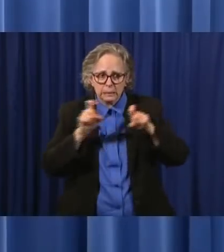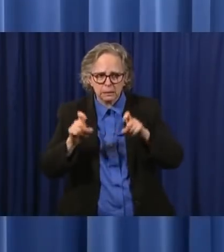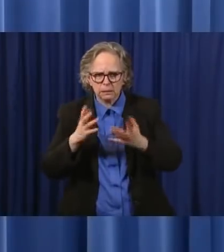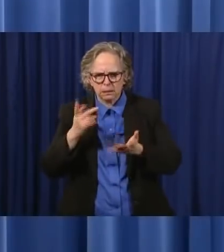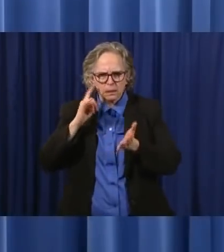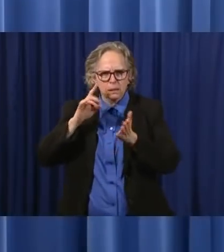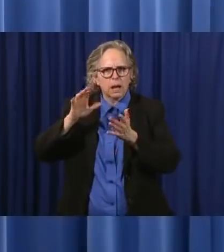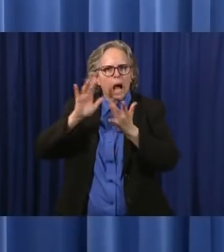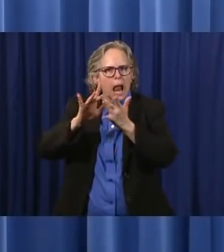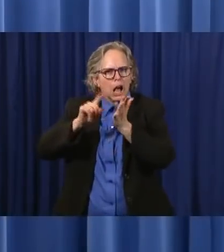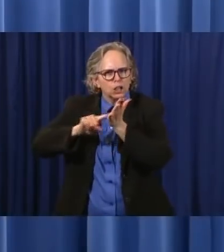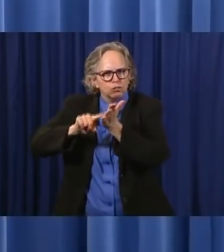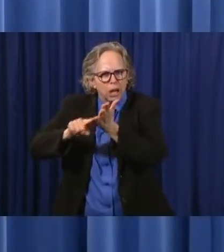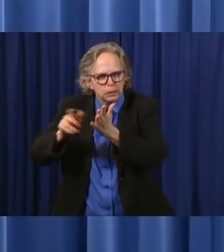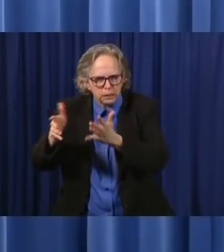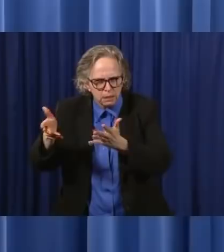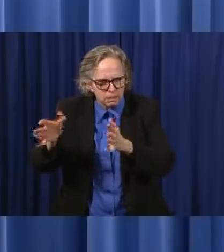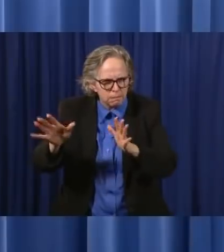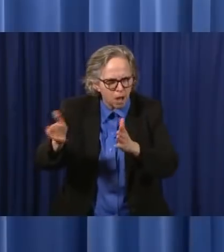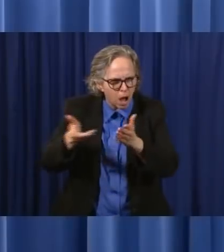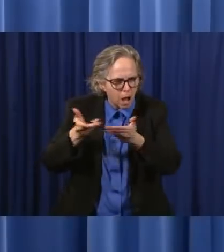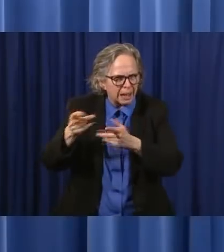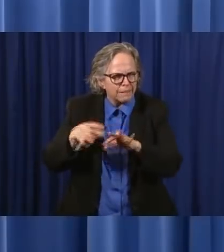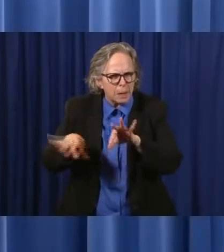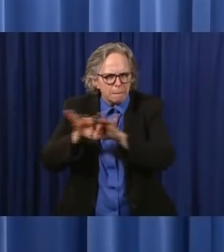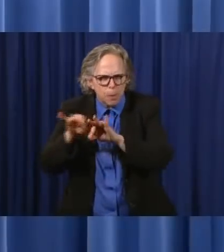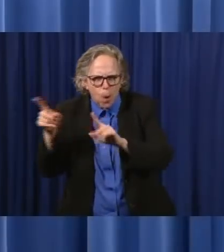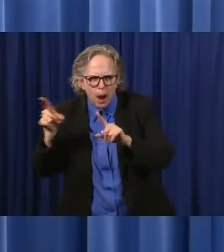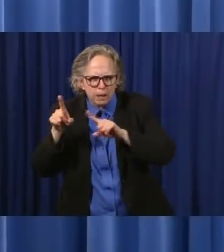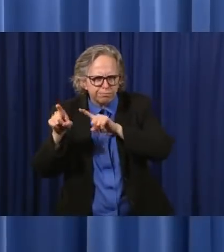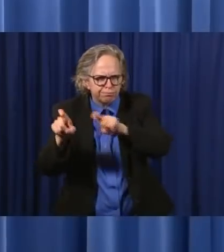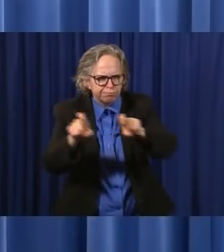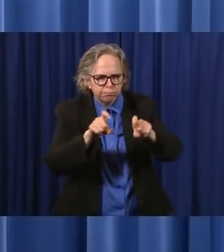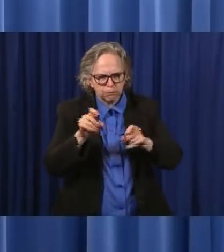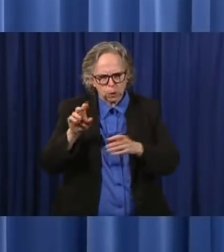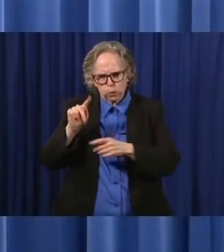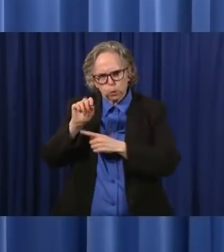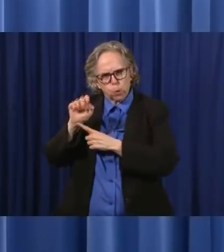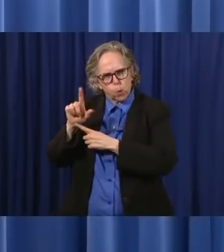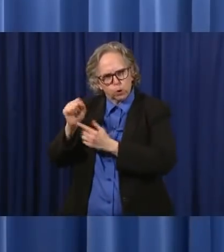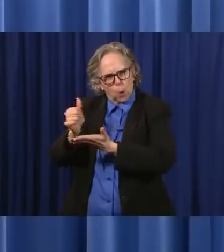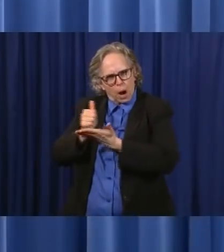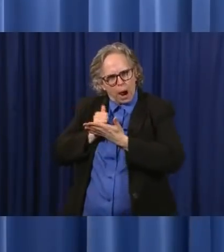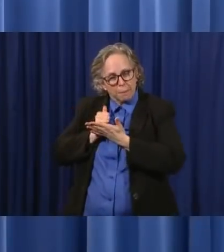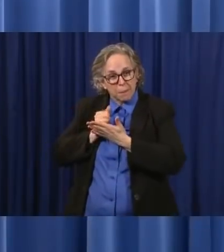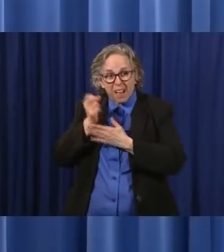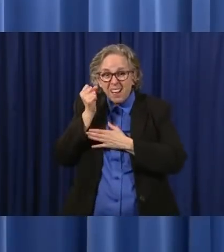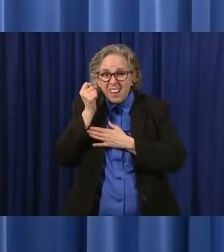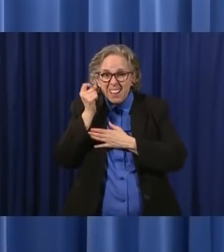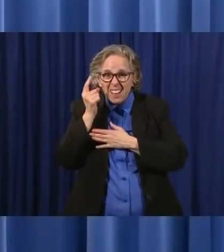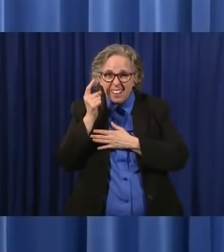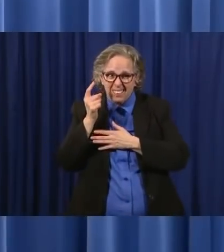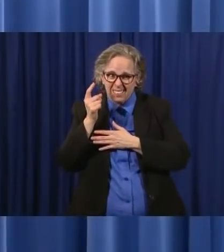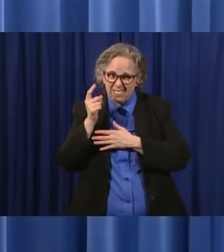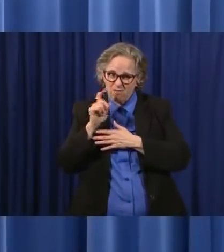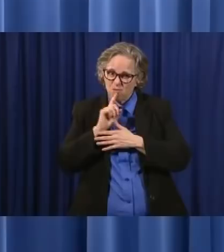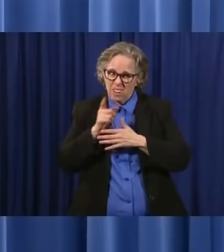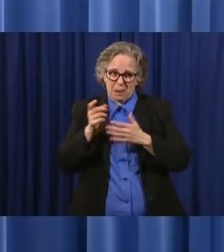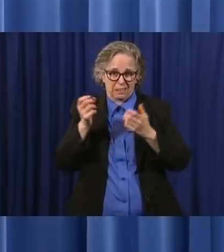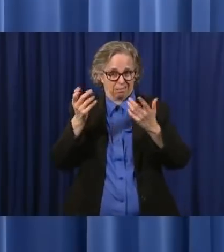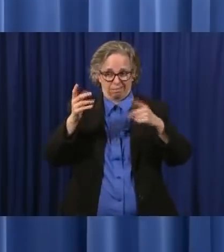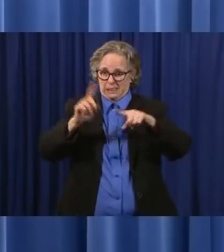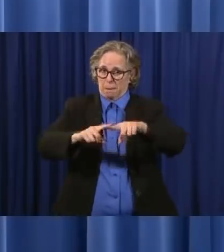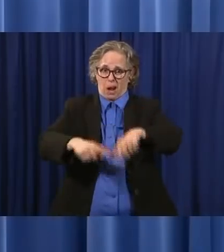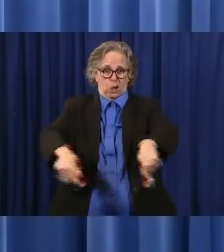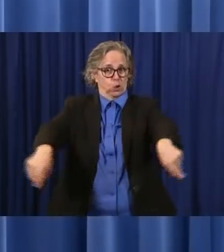the testing. Those are very significant tools. But again, so much comes back to what each and every one of us